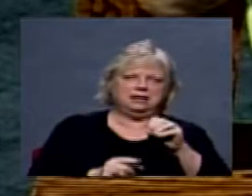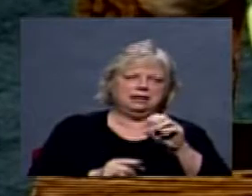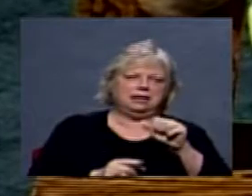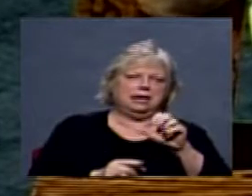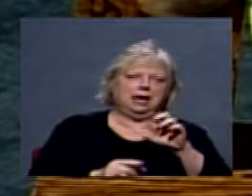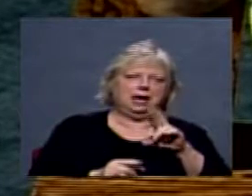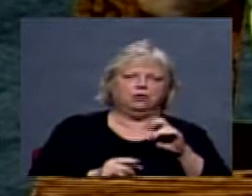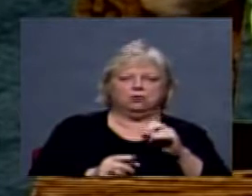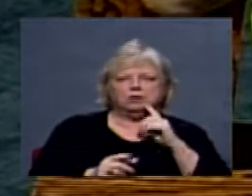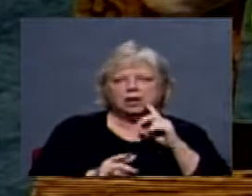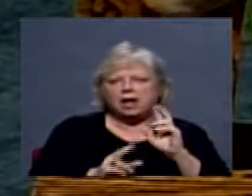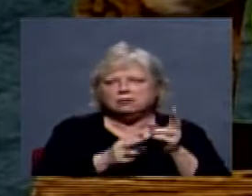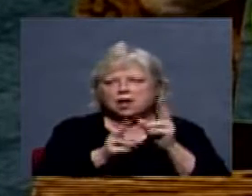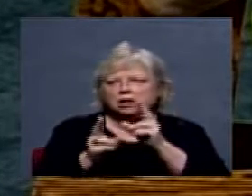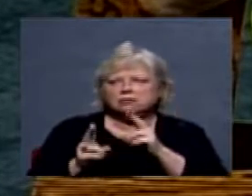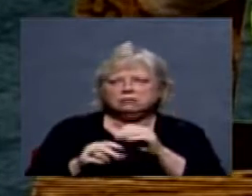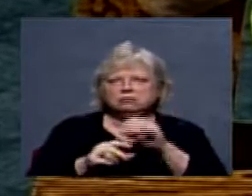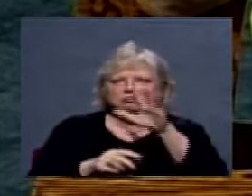I do hunt.